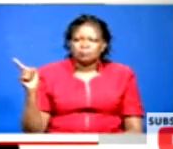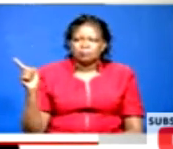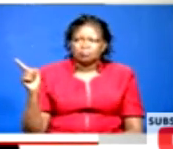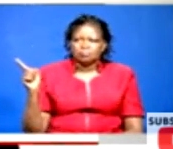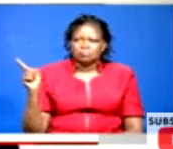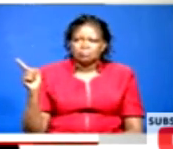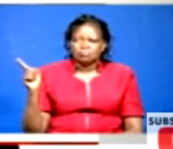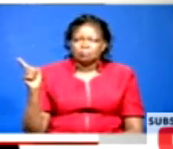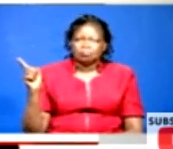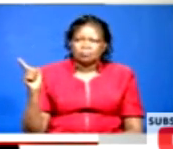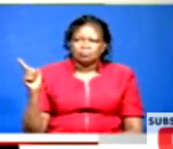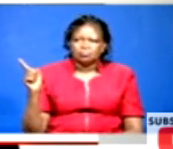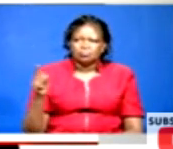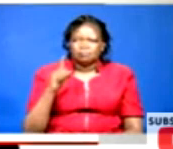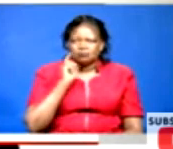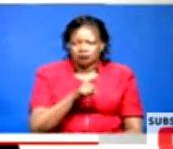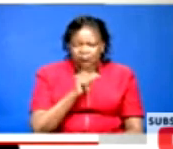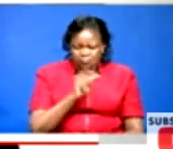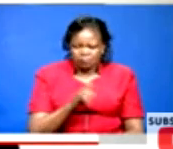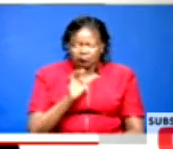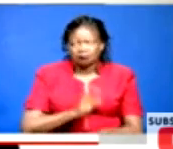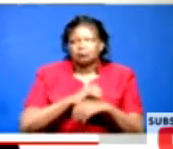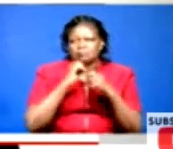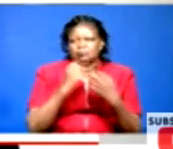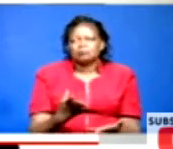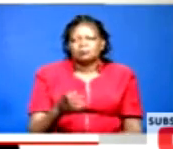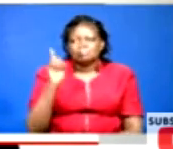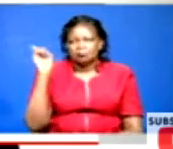25,863,869 Kenya shillings. KANU will receive